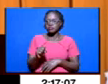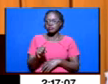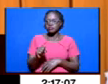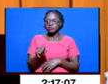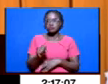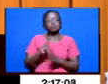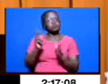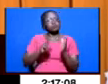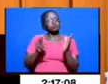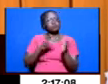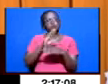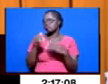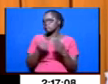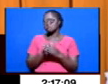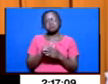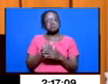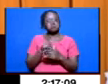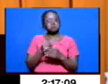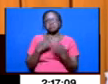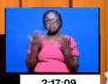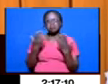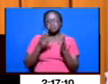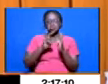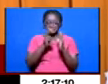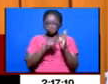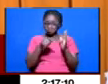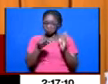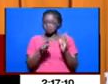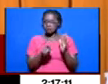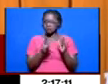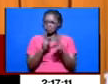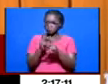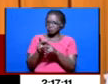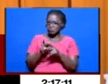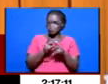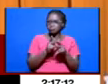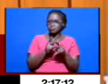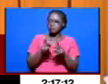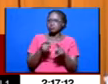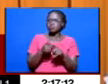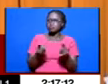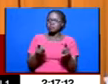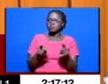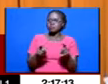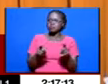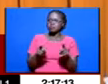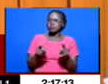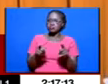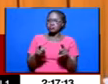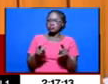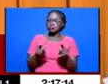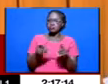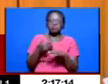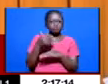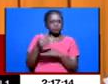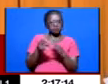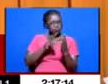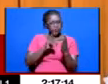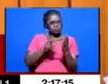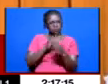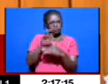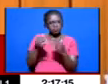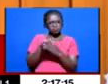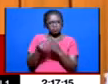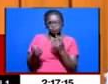read through it. I invite you to read carefully, but after going through all my